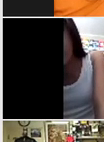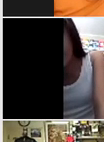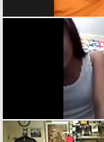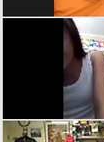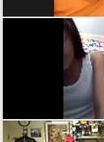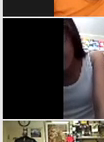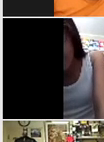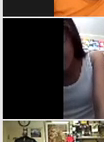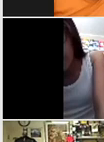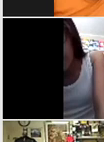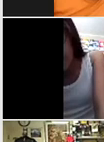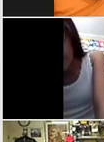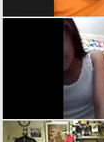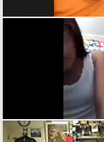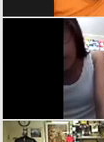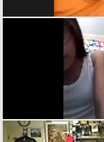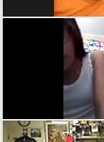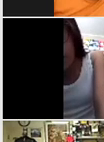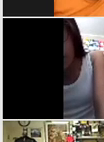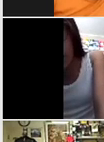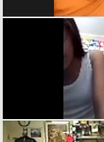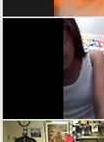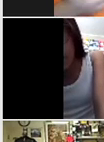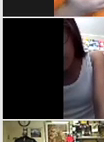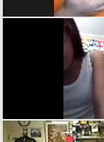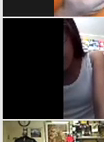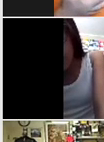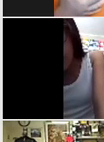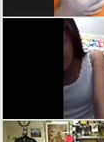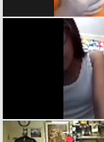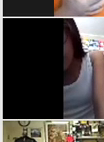Of God upon our